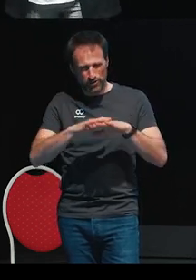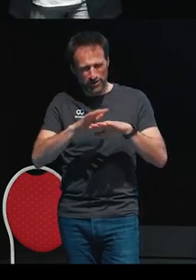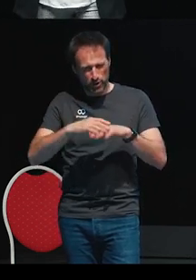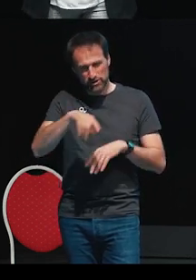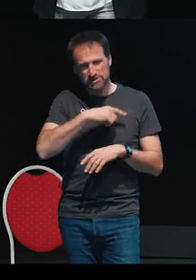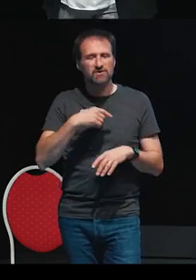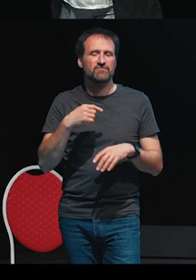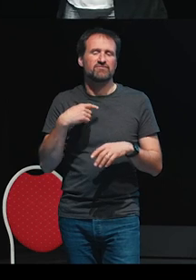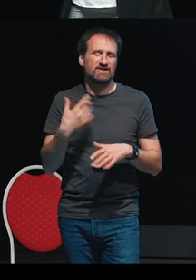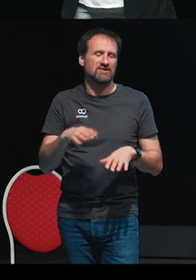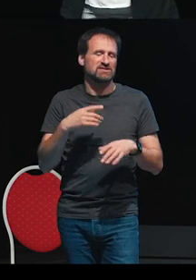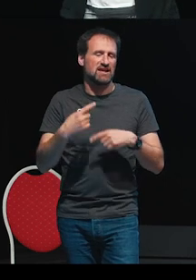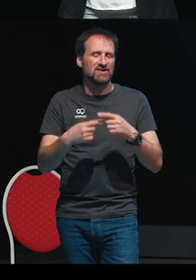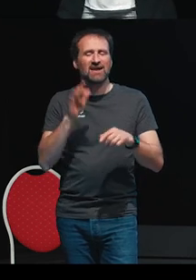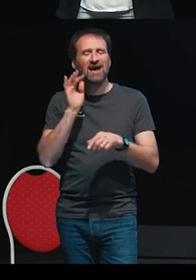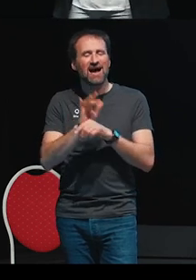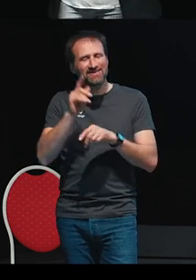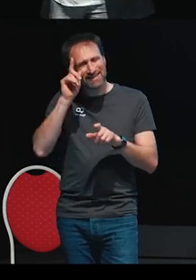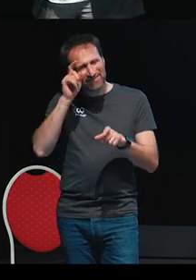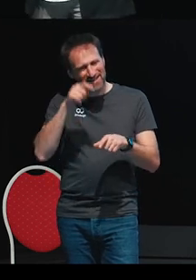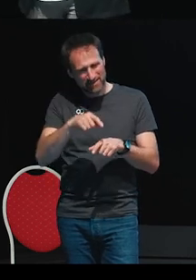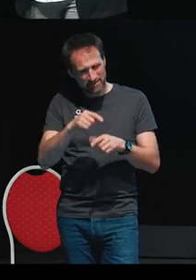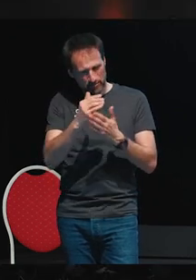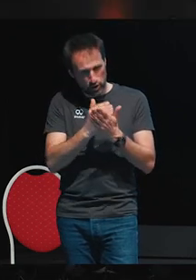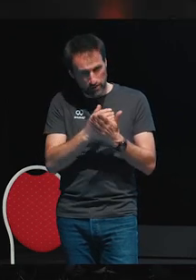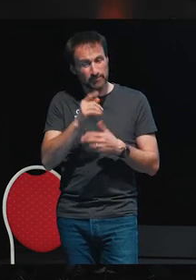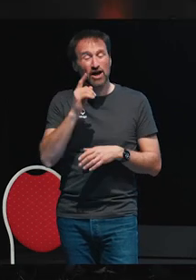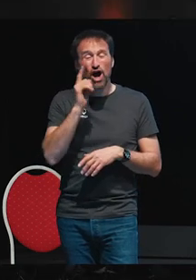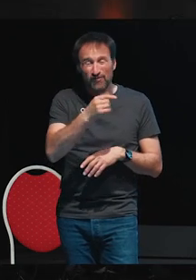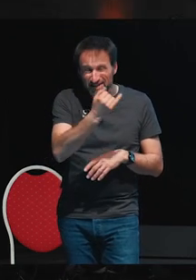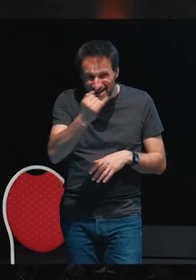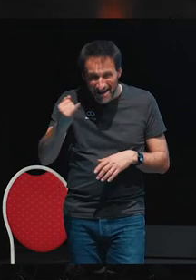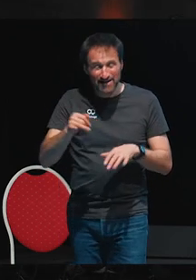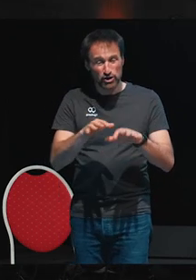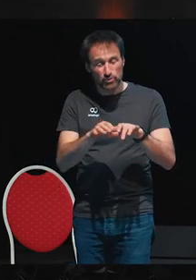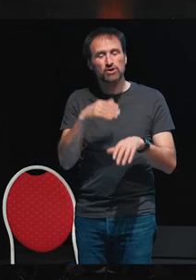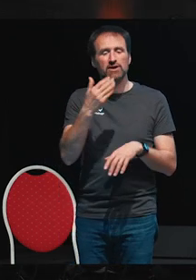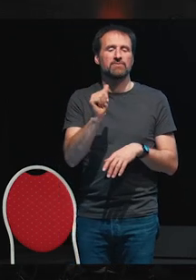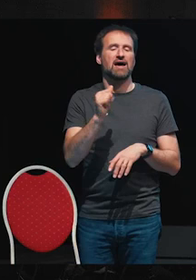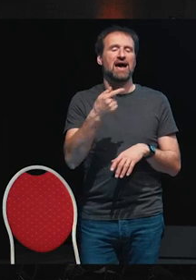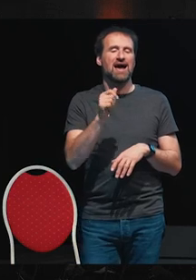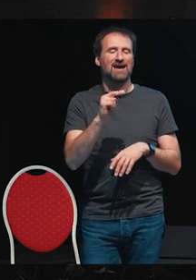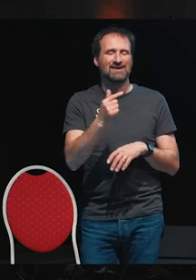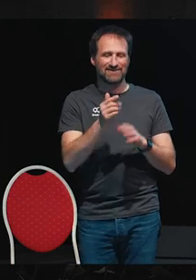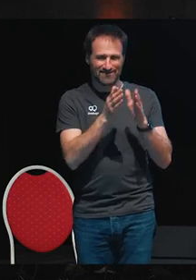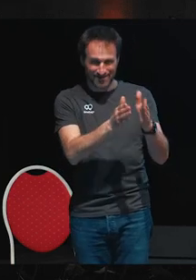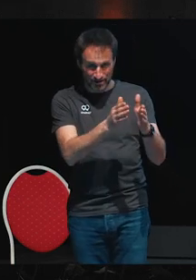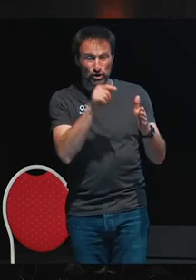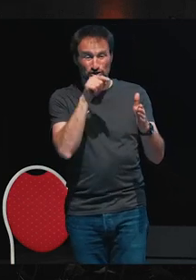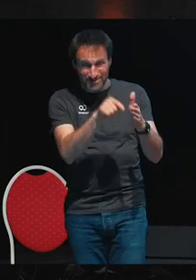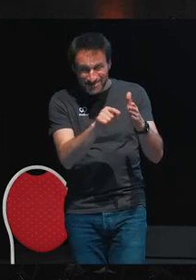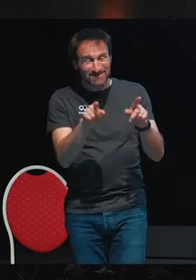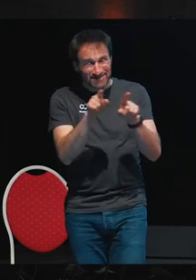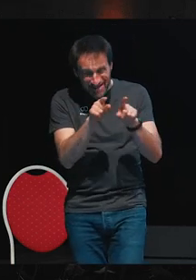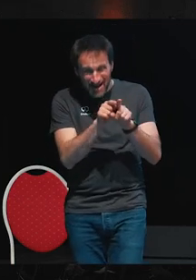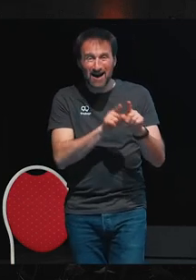an antivirus, and you have an agent on every computer, and that agent is approaching the same server on cloud. So